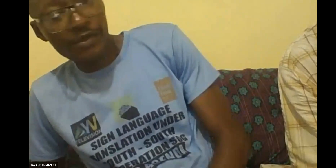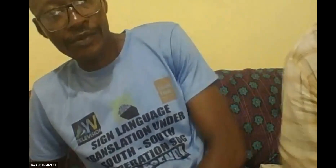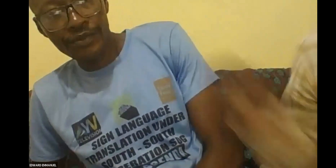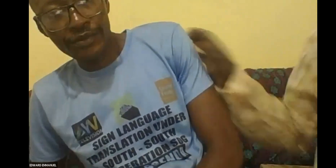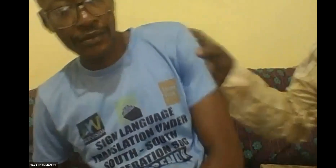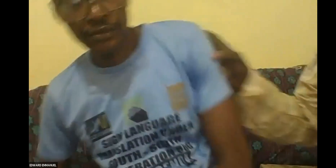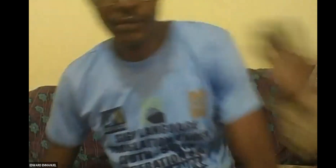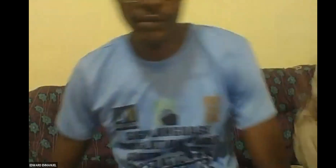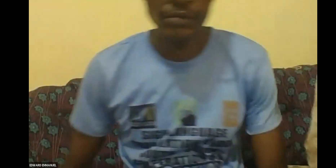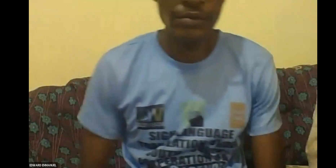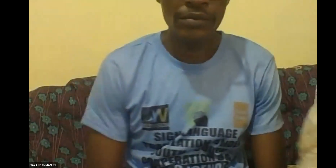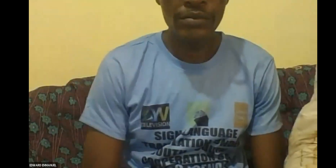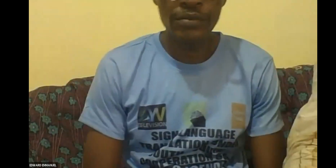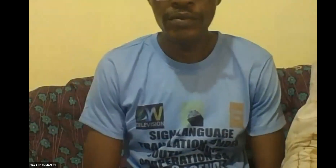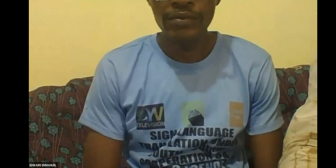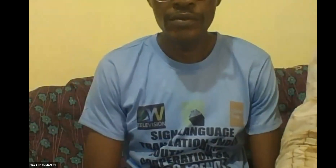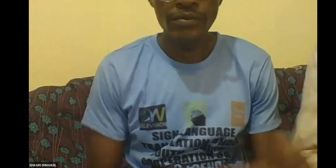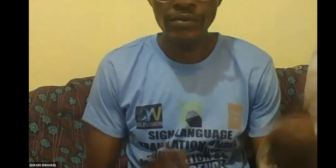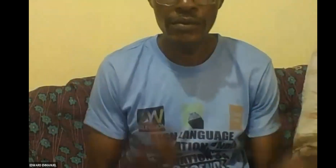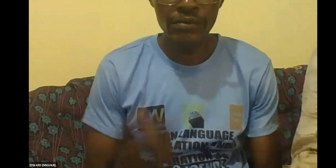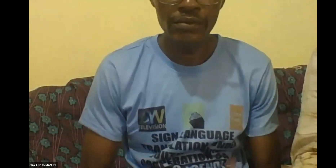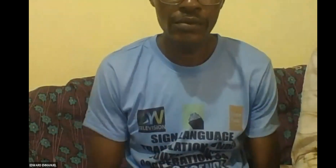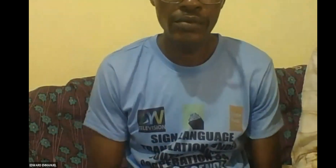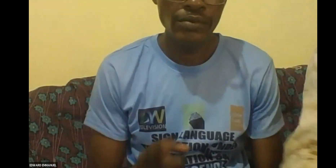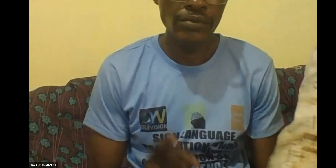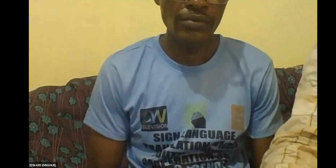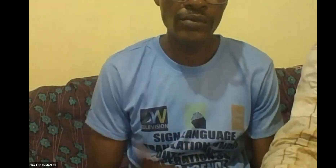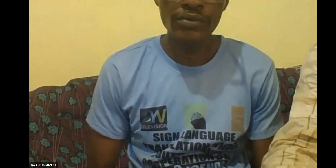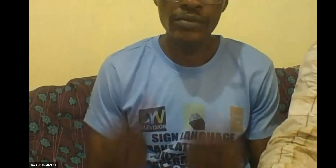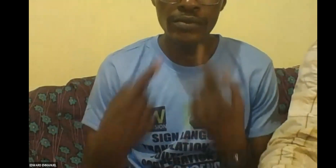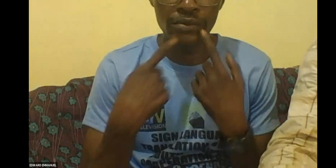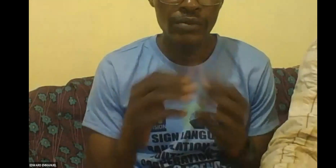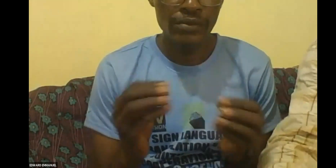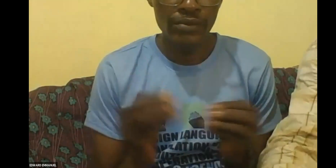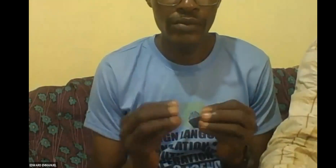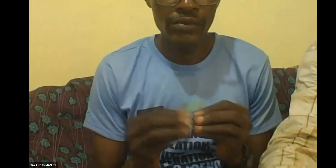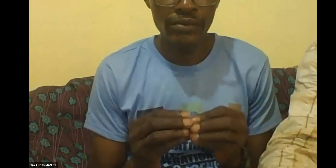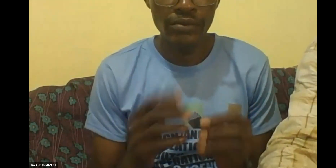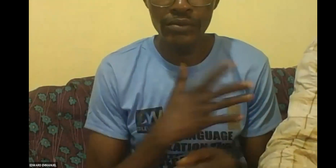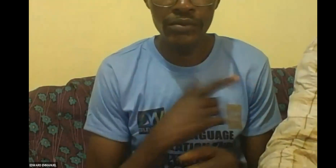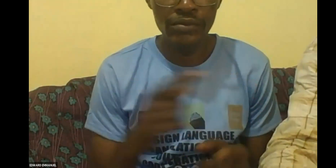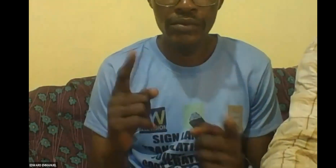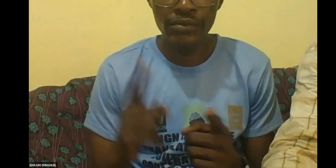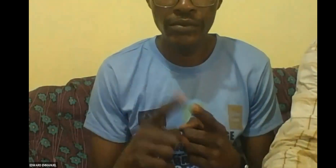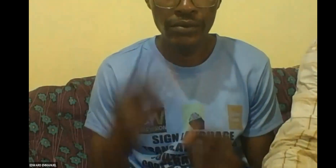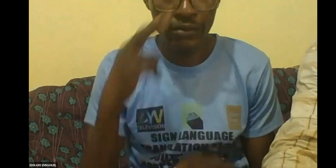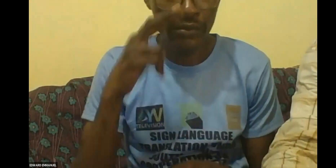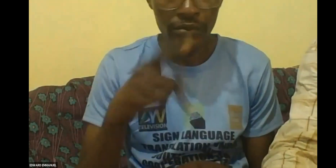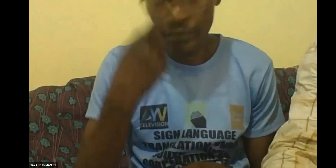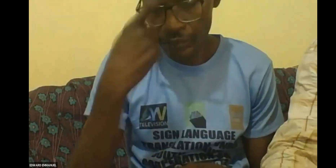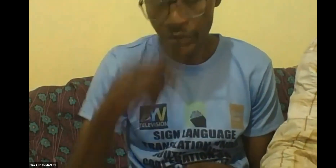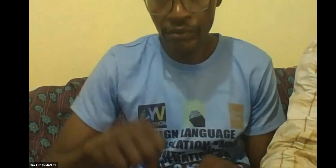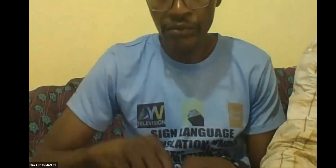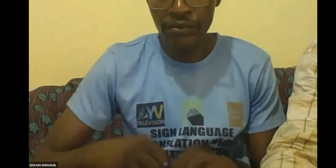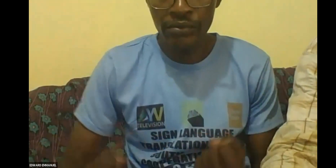You might need to navigate green. Next to the chat, it might say more, and then you'll see an option for breakout rooms, and then